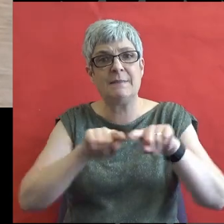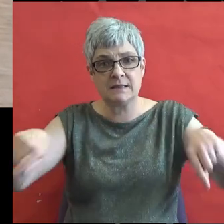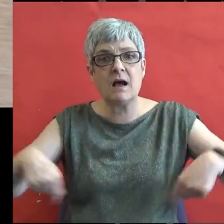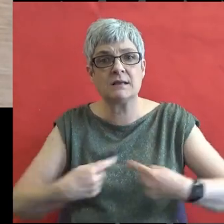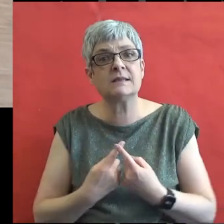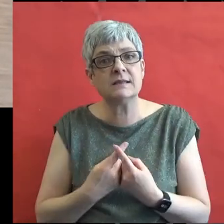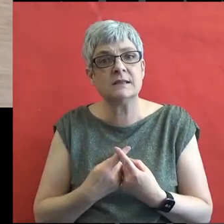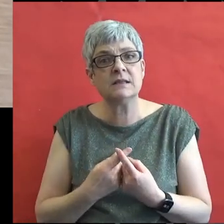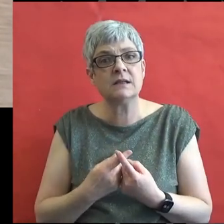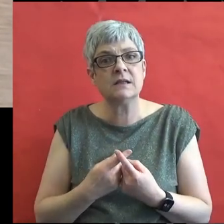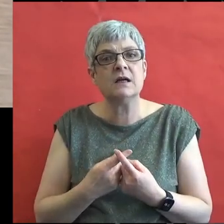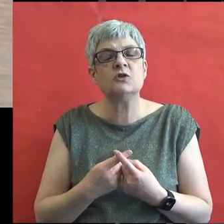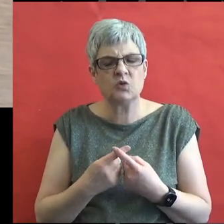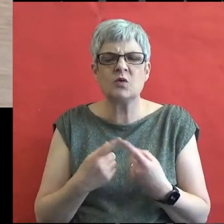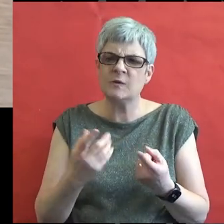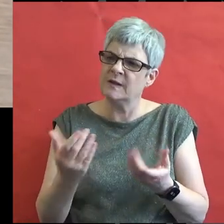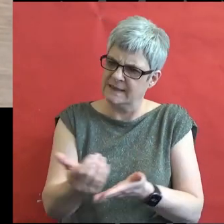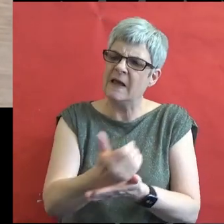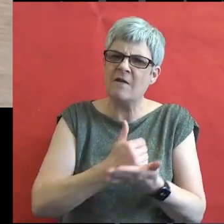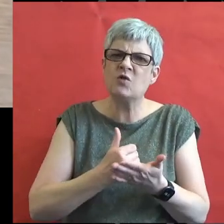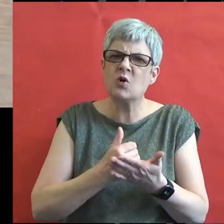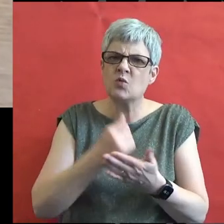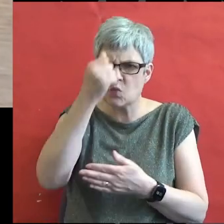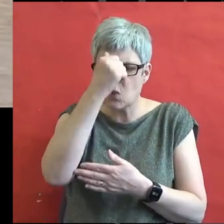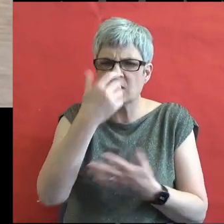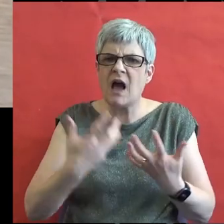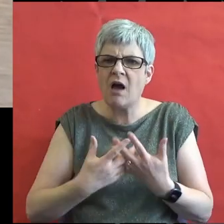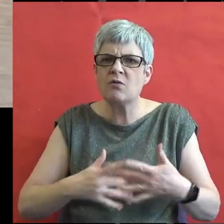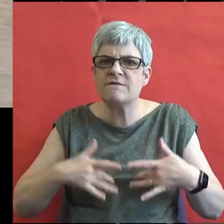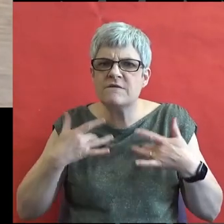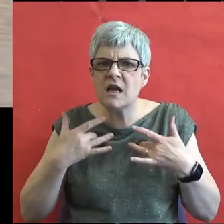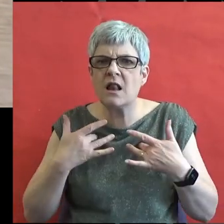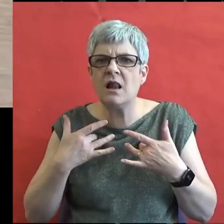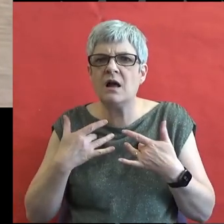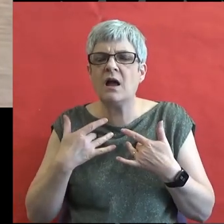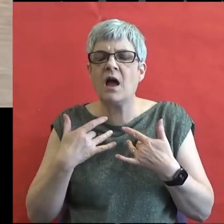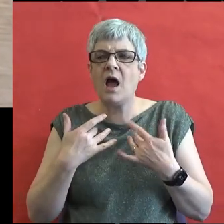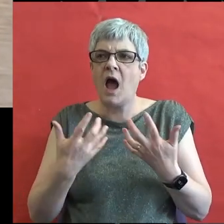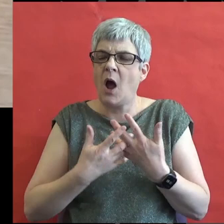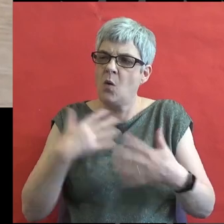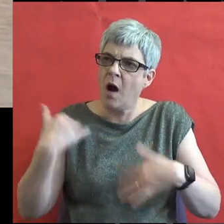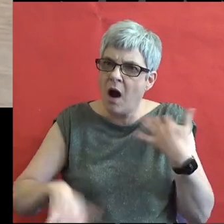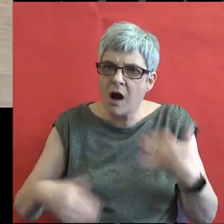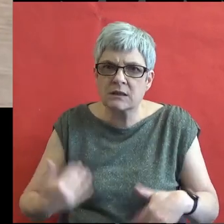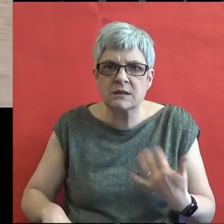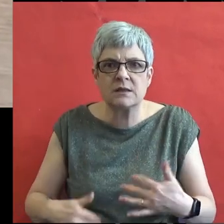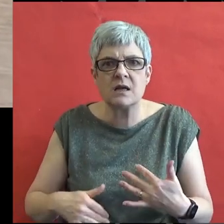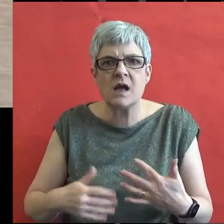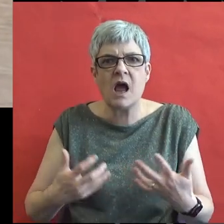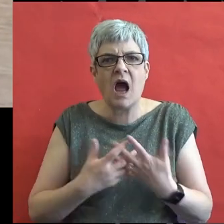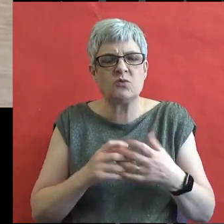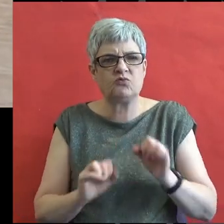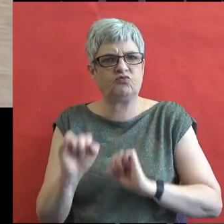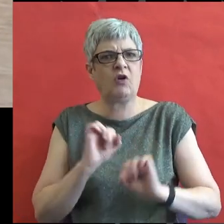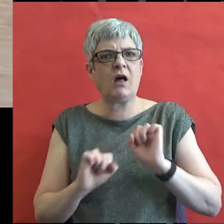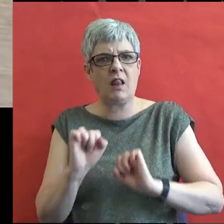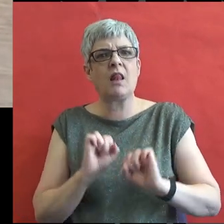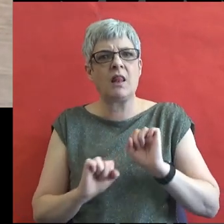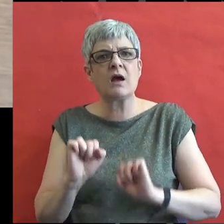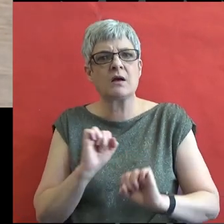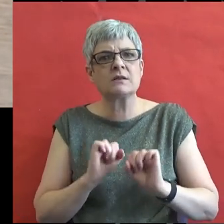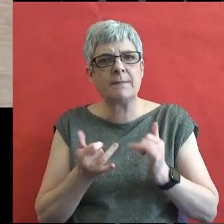and so be a saviour who knows how we feel, knows how we hurt, knows how we struggle